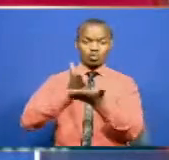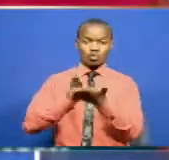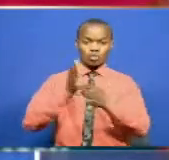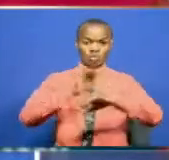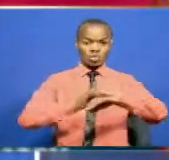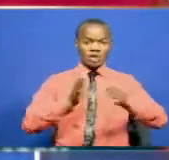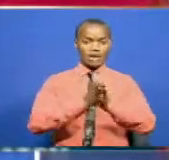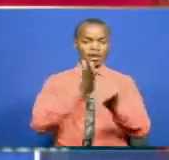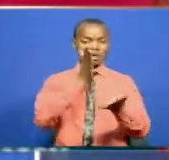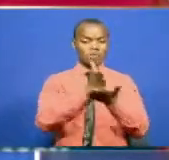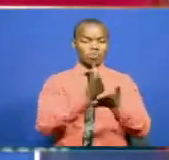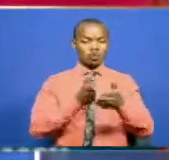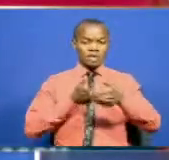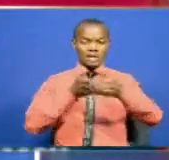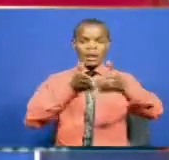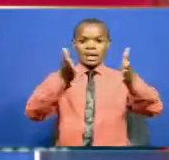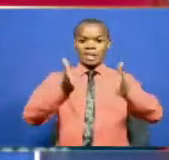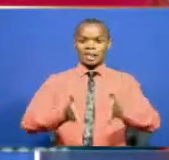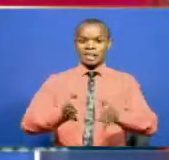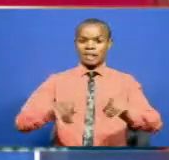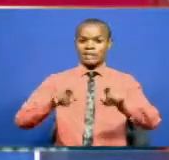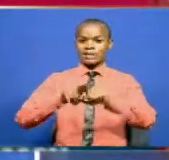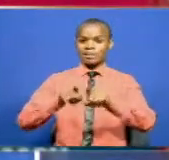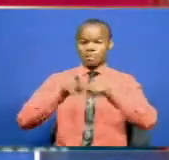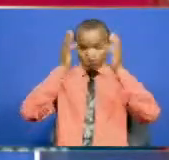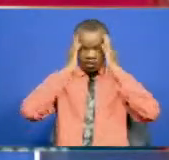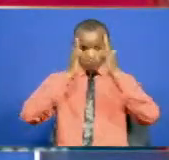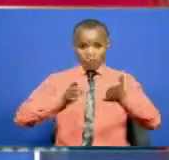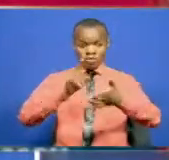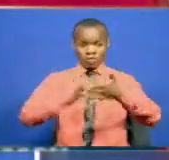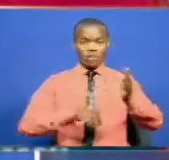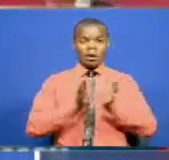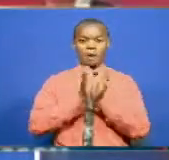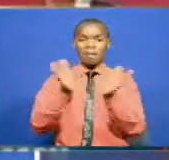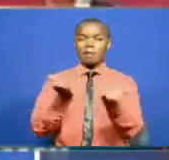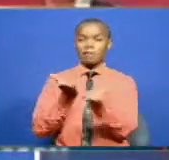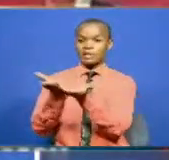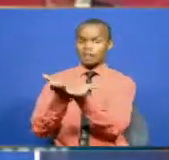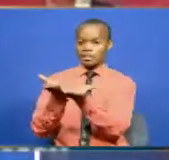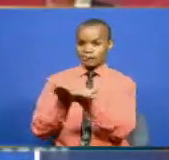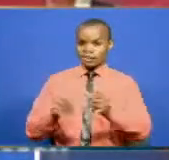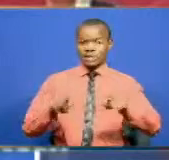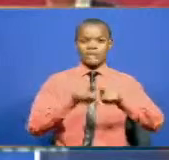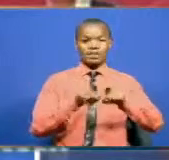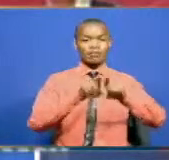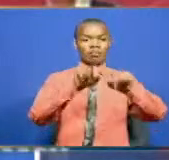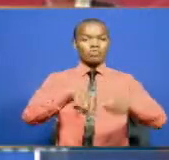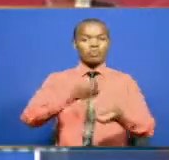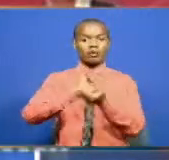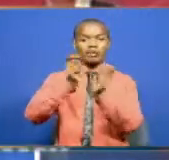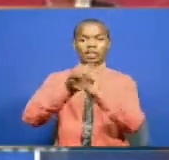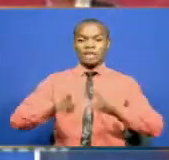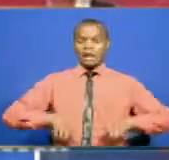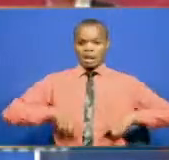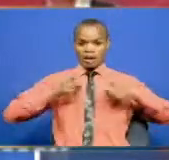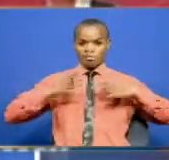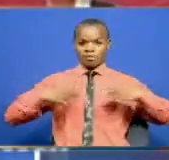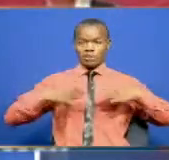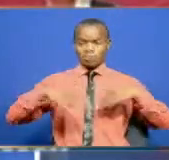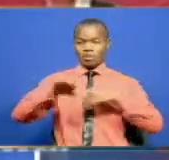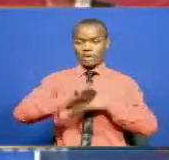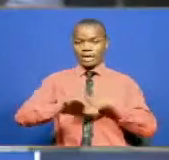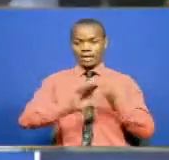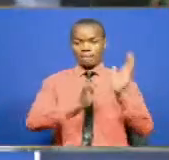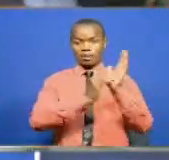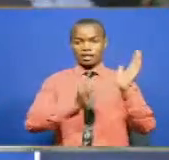a far-sighted leader who was genuinely committed to public service, who resolved to transform the lives of the people of